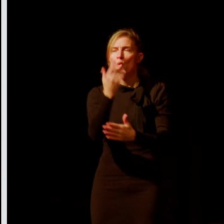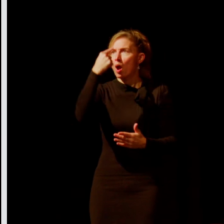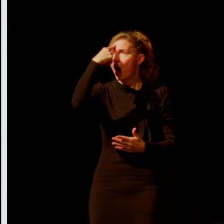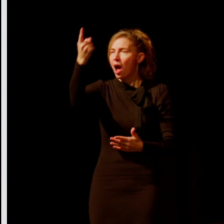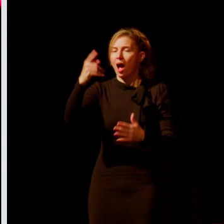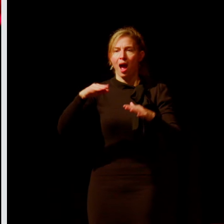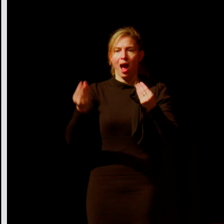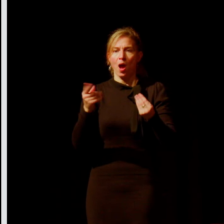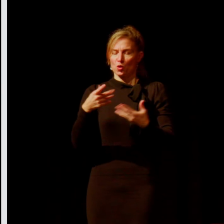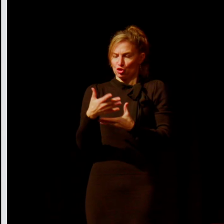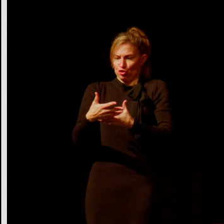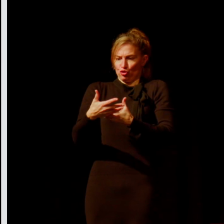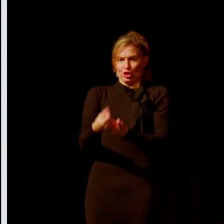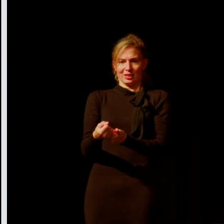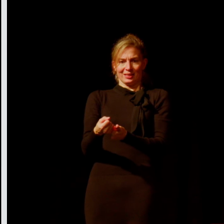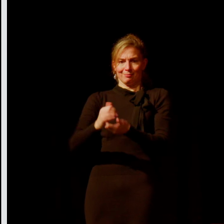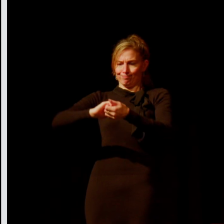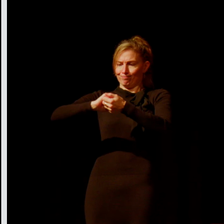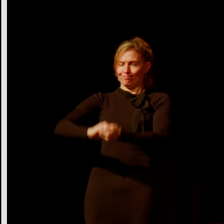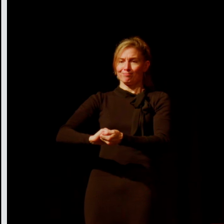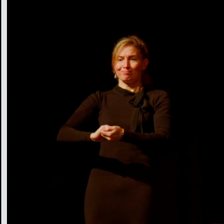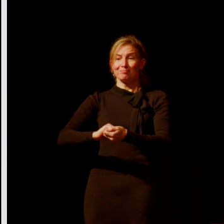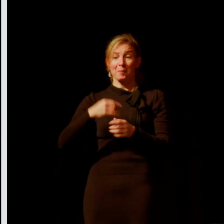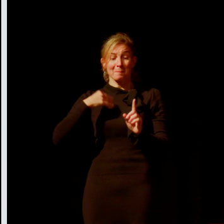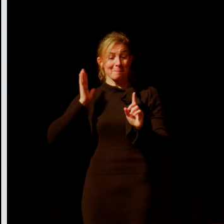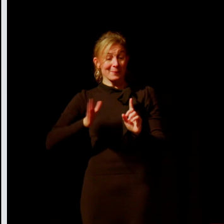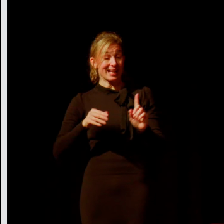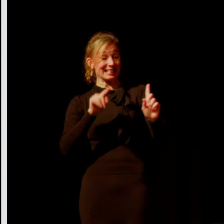trust without relying on middlemen.